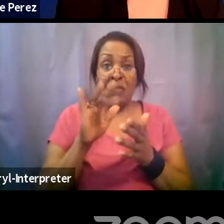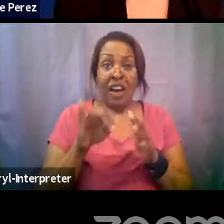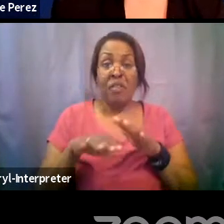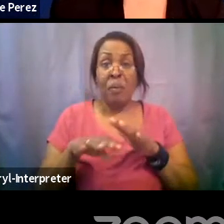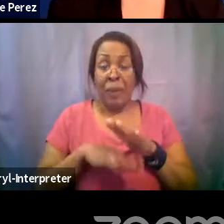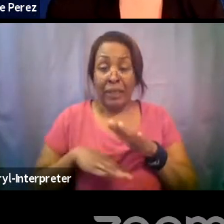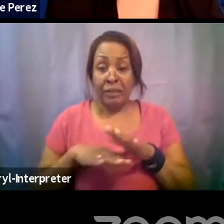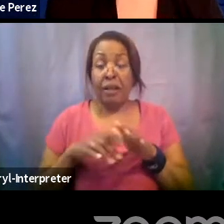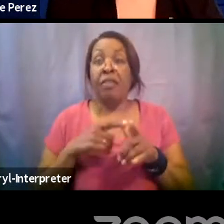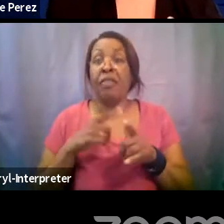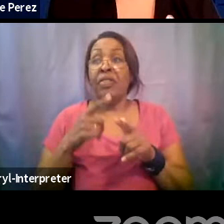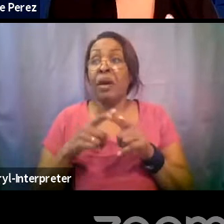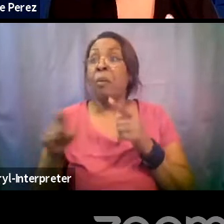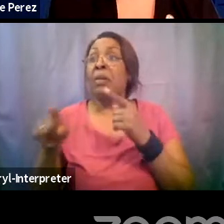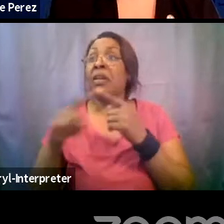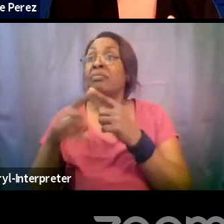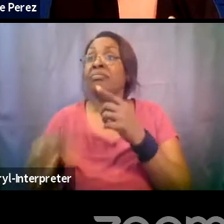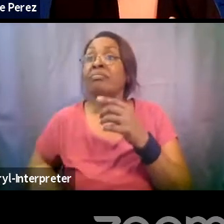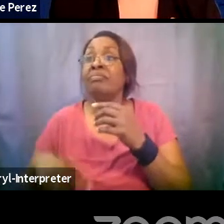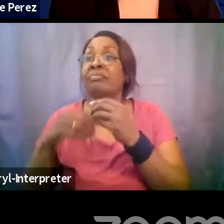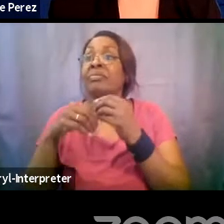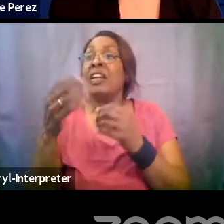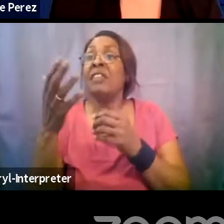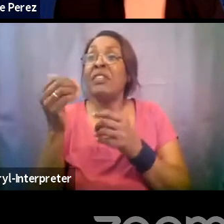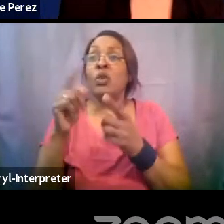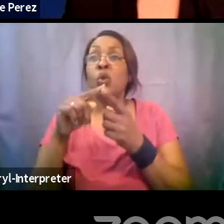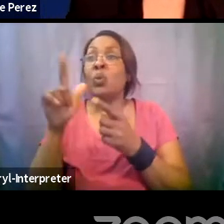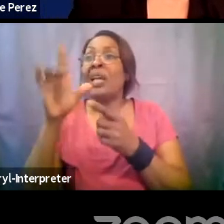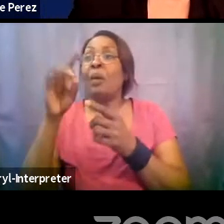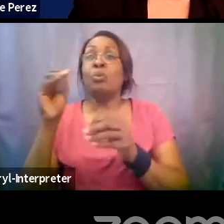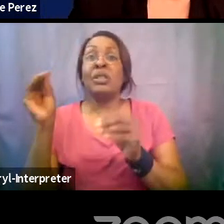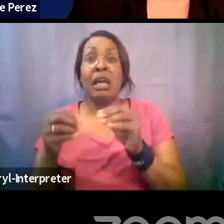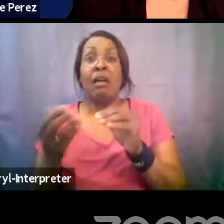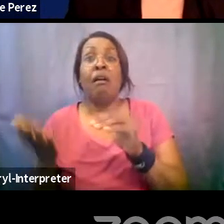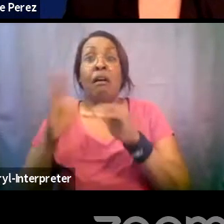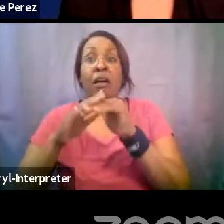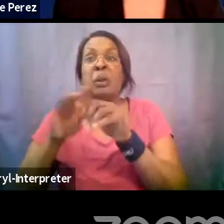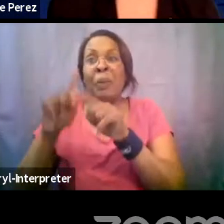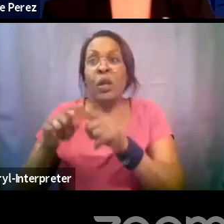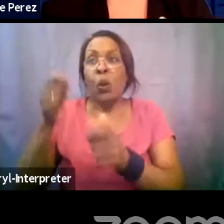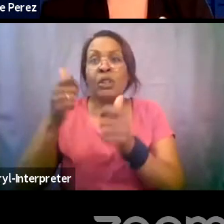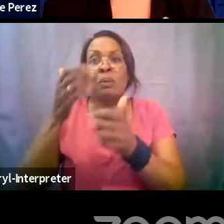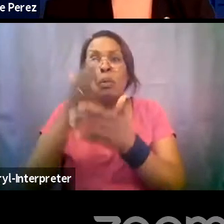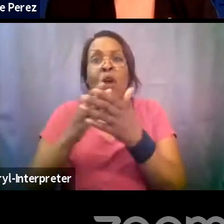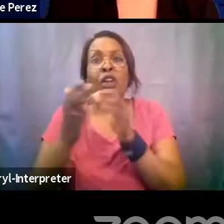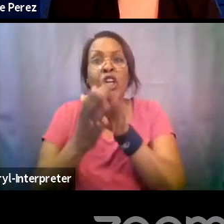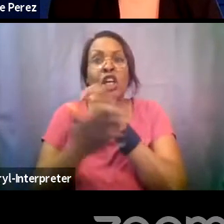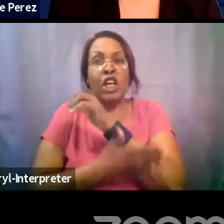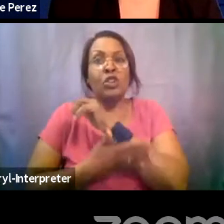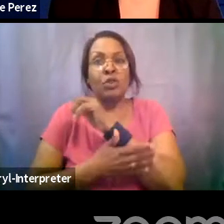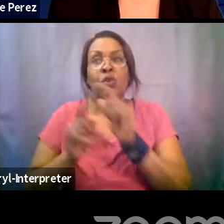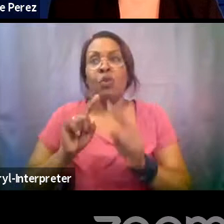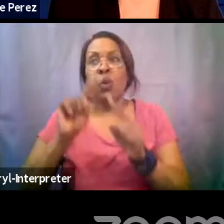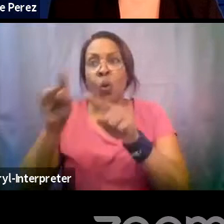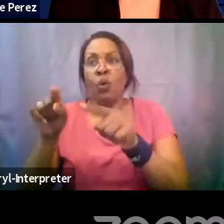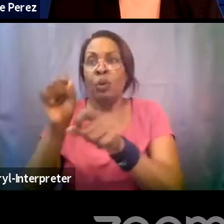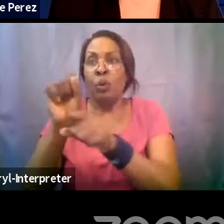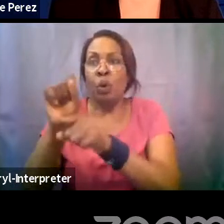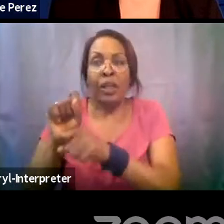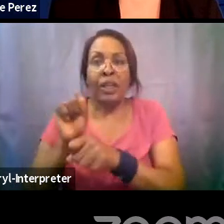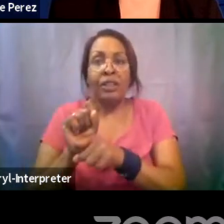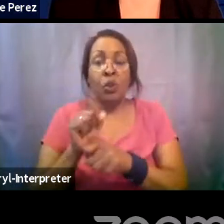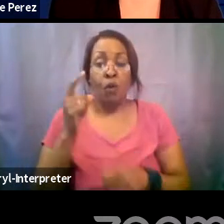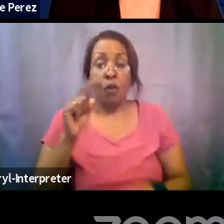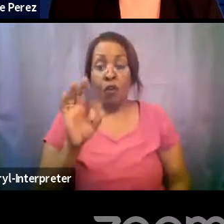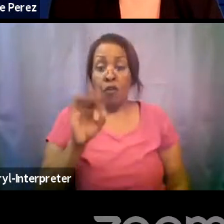$24,425 and then plus an additional 15 to 28%, depending on what part of the country you're going to be in to get your salary. So for Fort